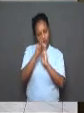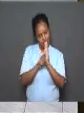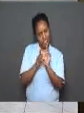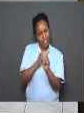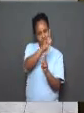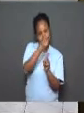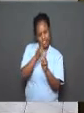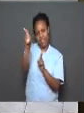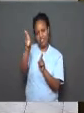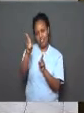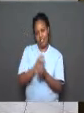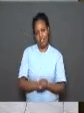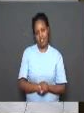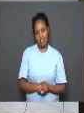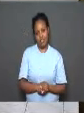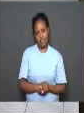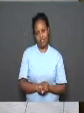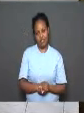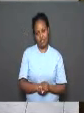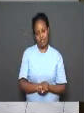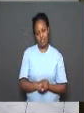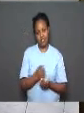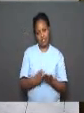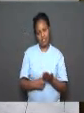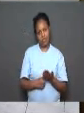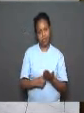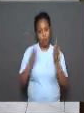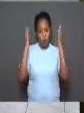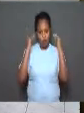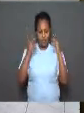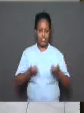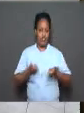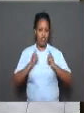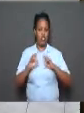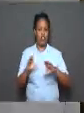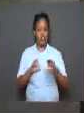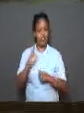country's policies. It promotes hope for the future.